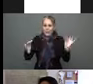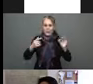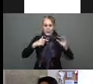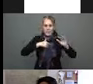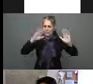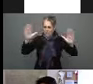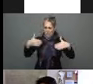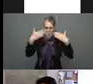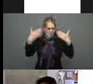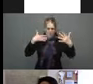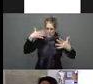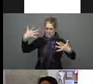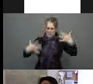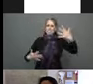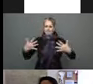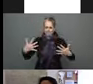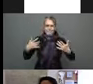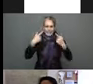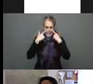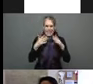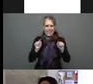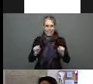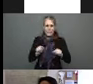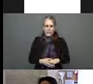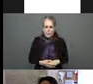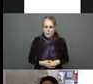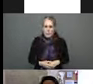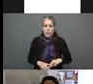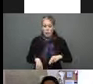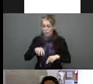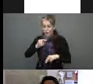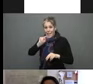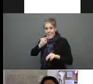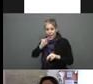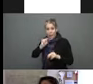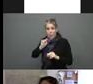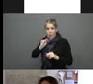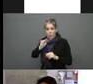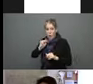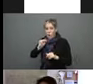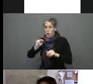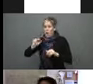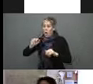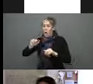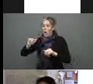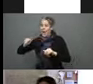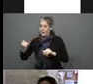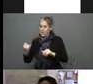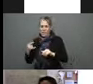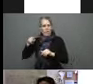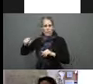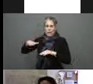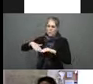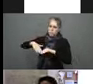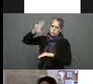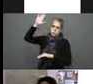numbers, sort of, play out. Um, so that noun adjective bias is, um, fairly overwhelming, um, compared to